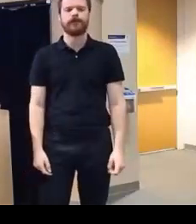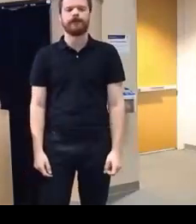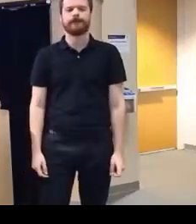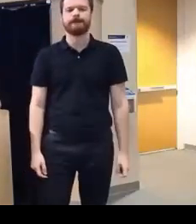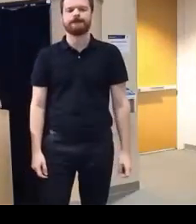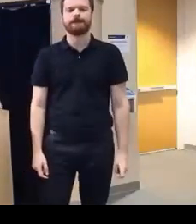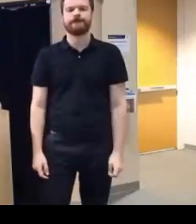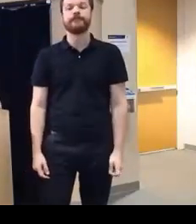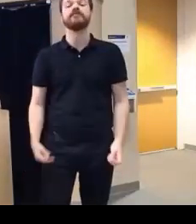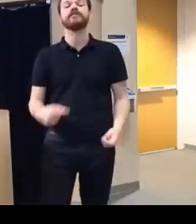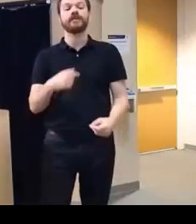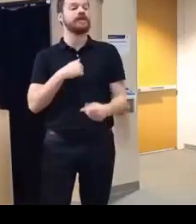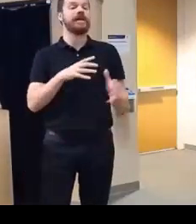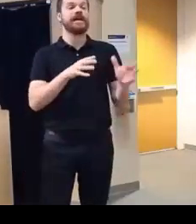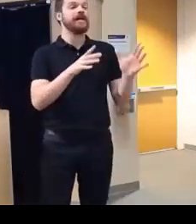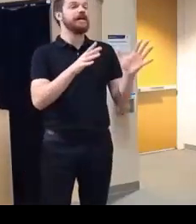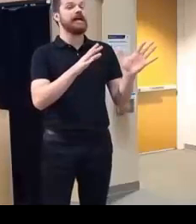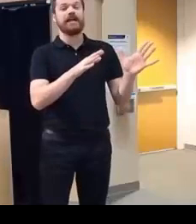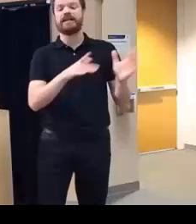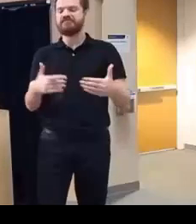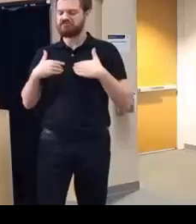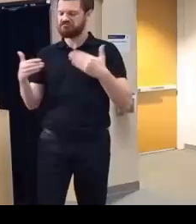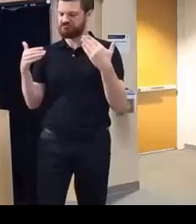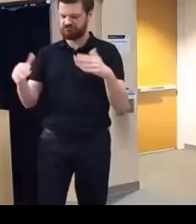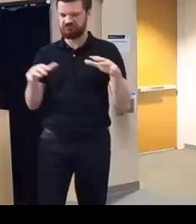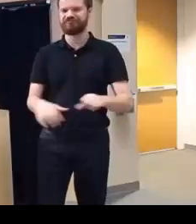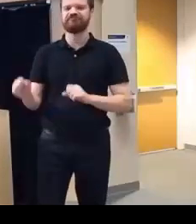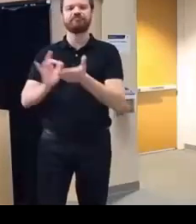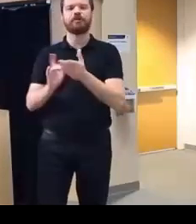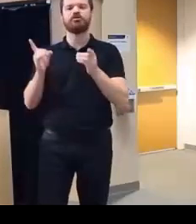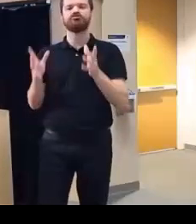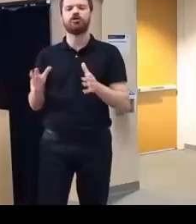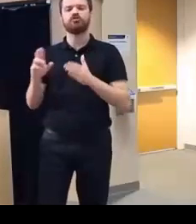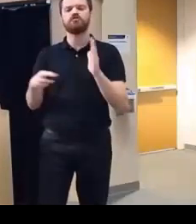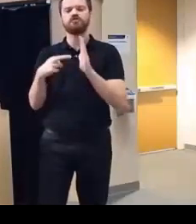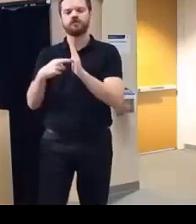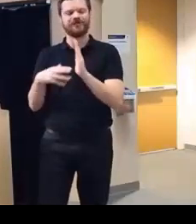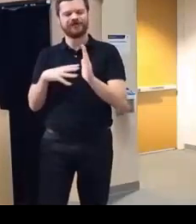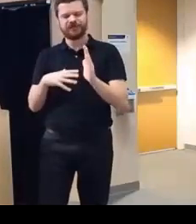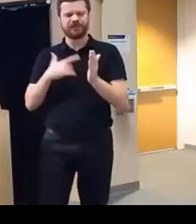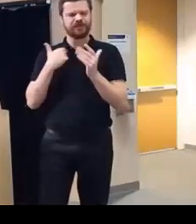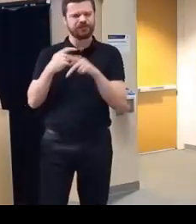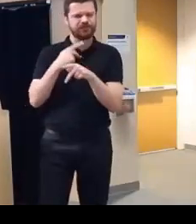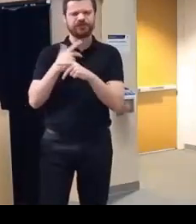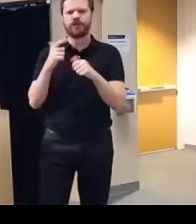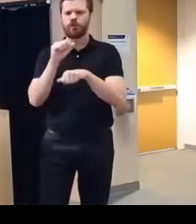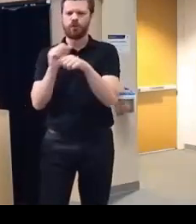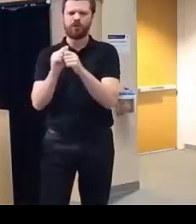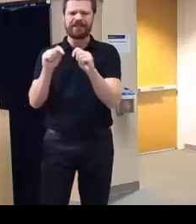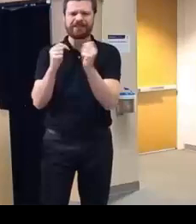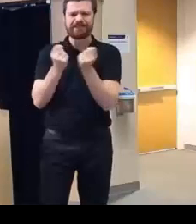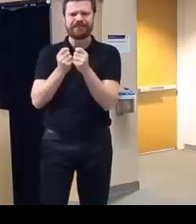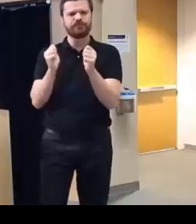So as I made the decision to go ahead and take on this medical director role and really try to understand all the inner workings of working with a team